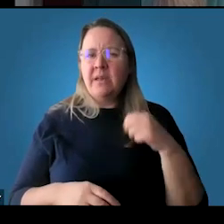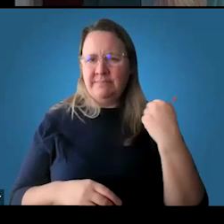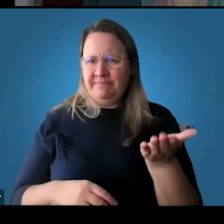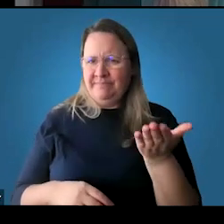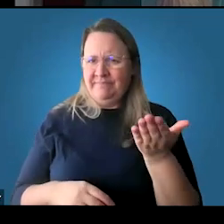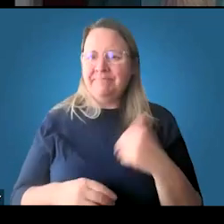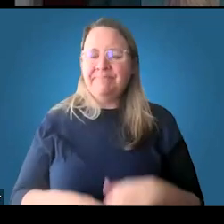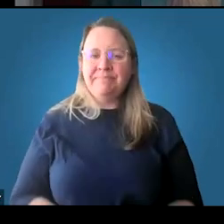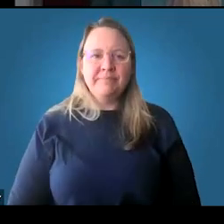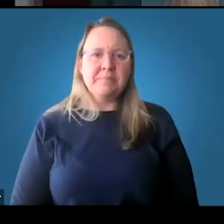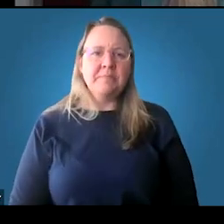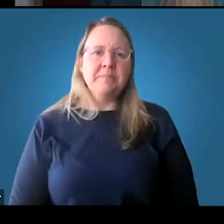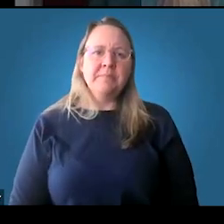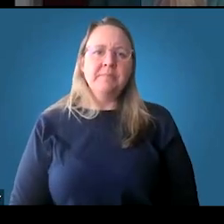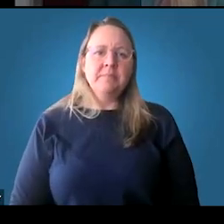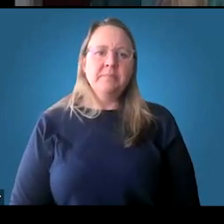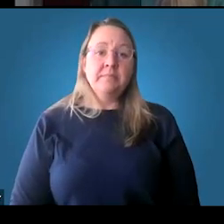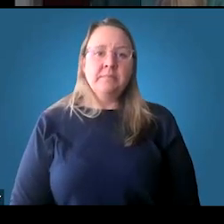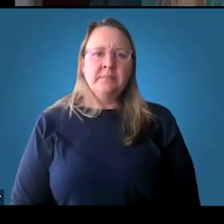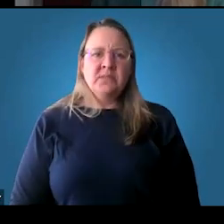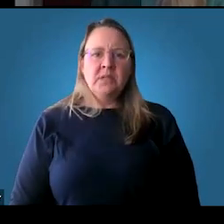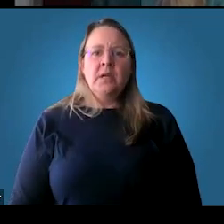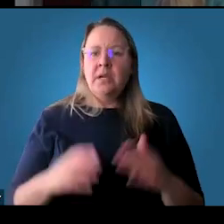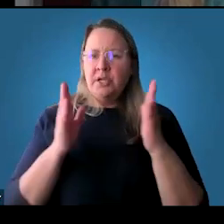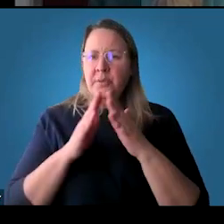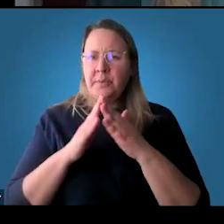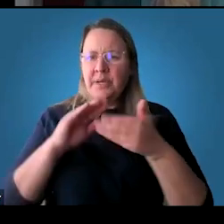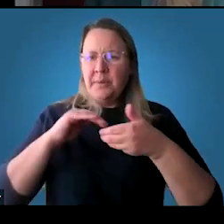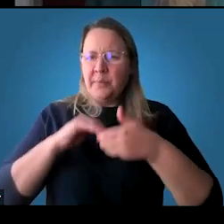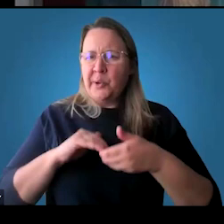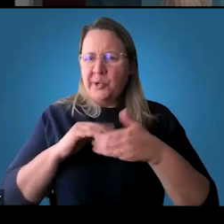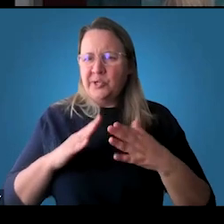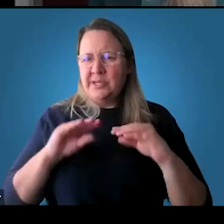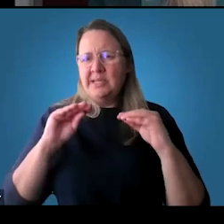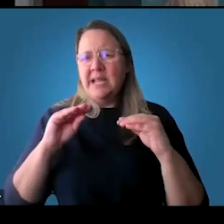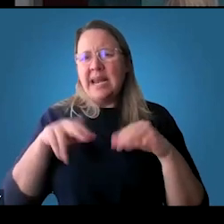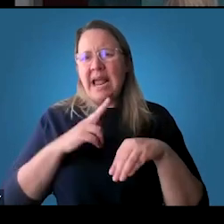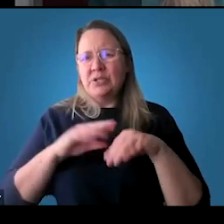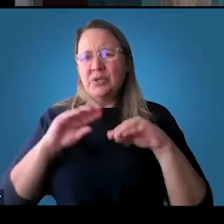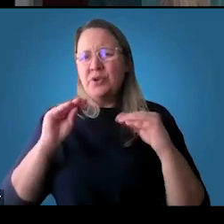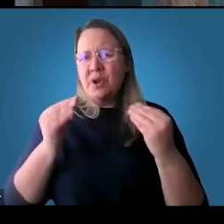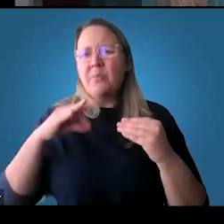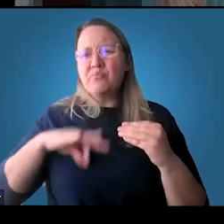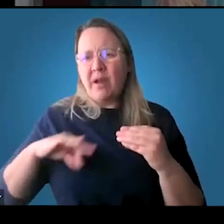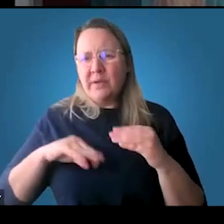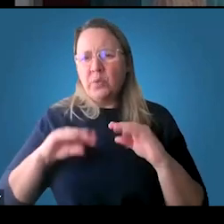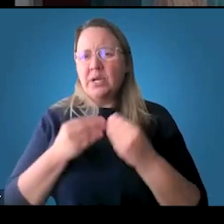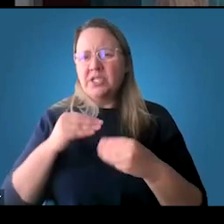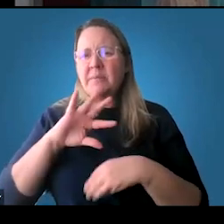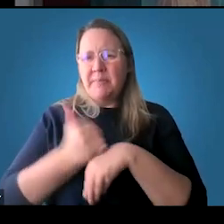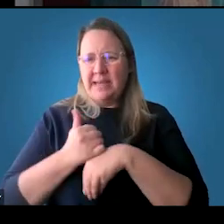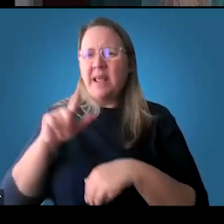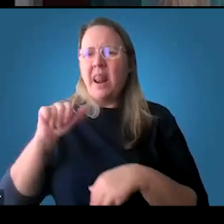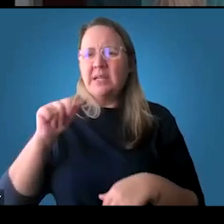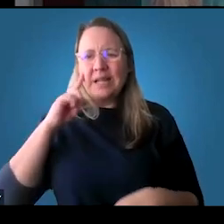this. The nonprofit called Community Partners is a national organization that is based in Los Angeles